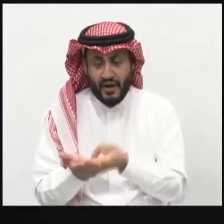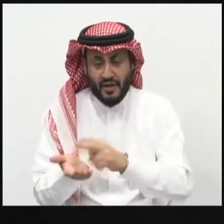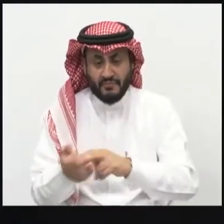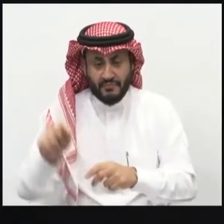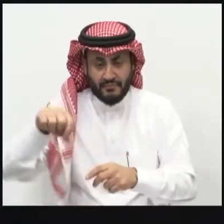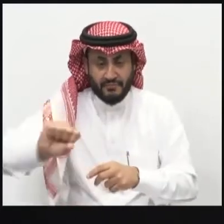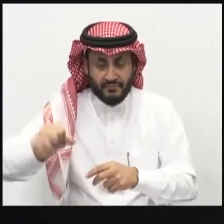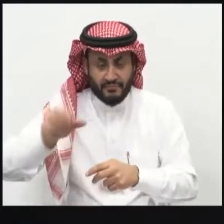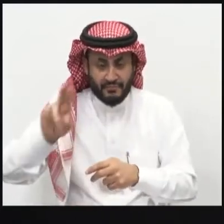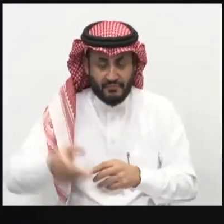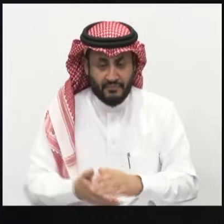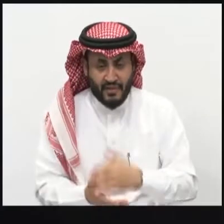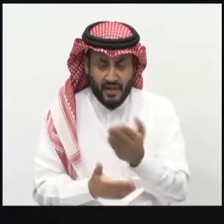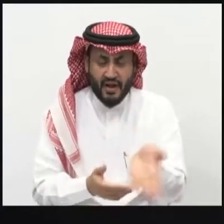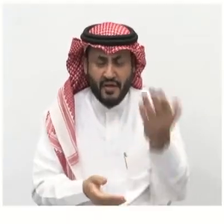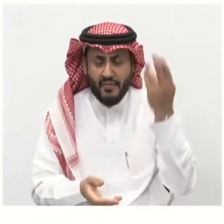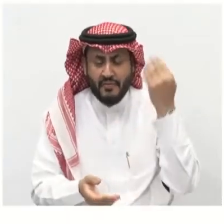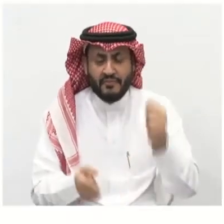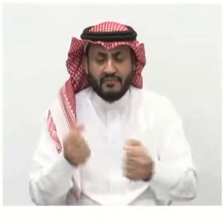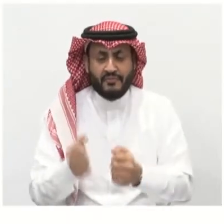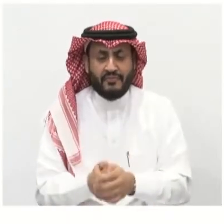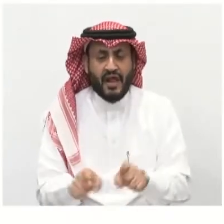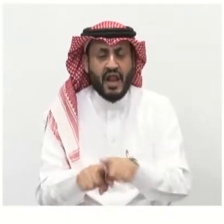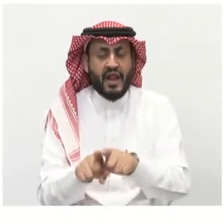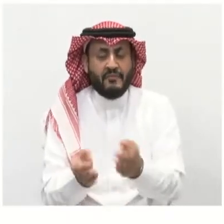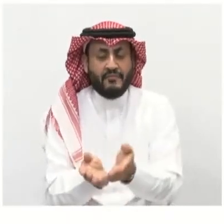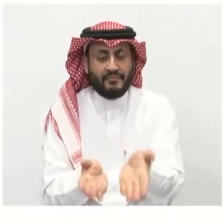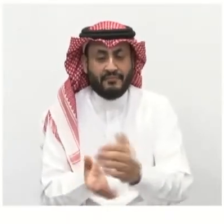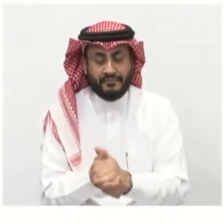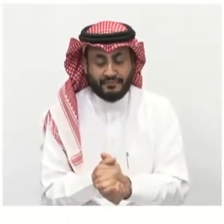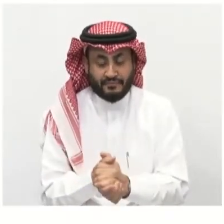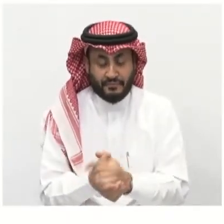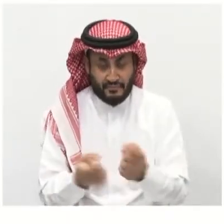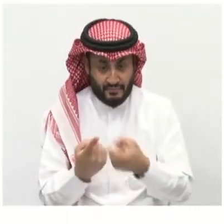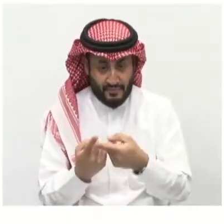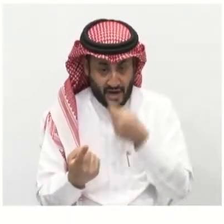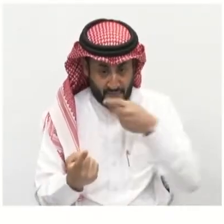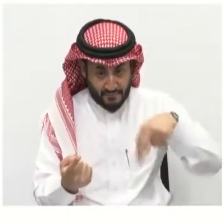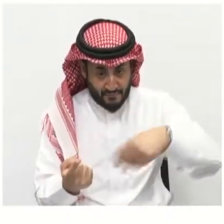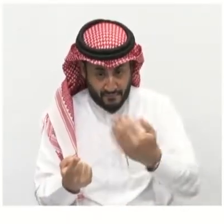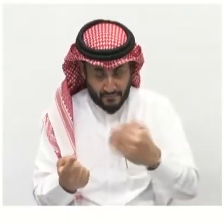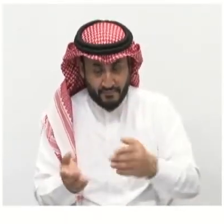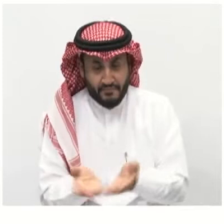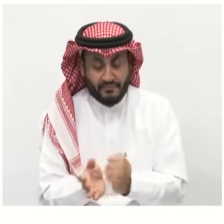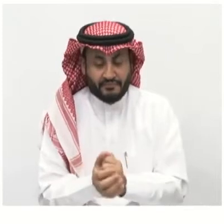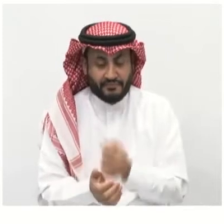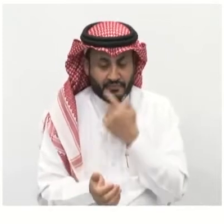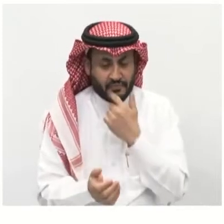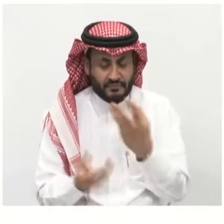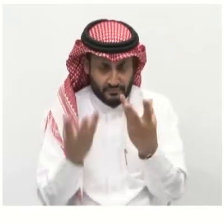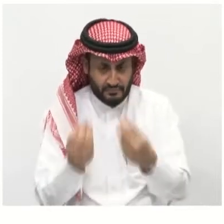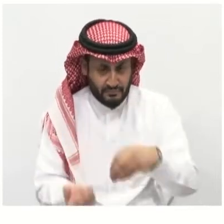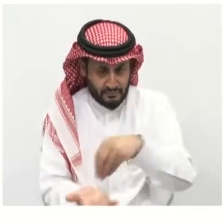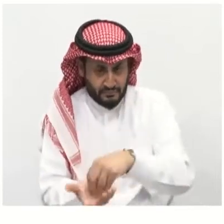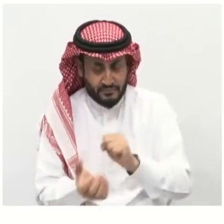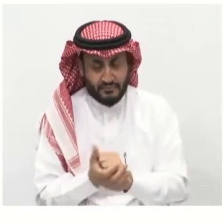it's a pleasure. Let's quickly remember our classroom agreements. Please make sure to have a snack before coming to class. Please find